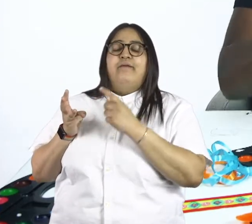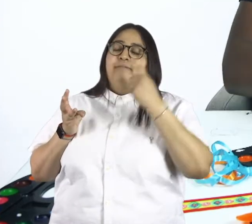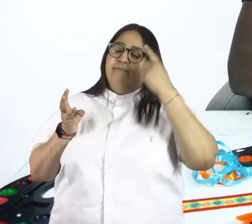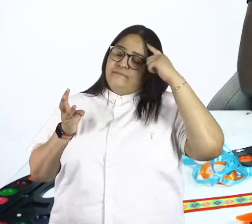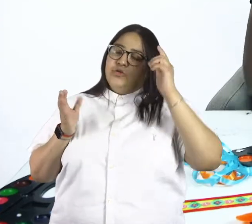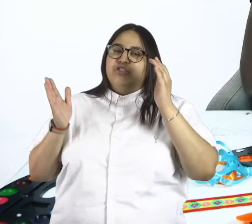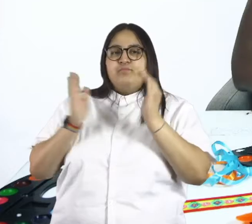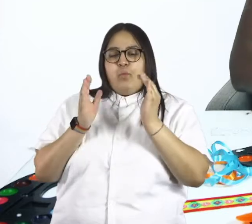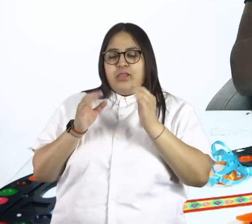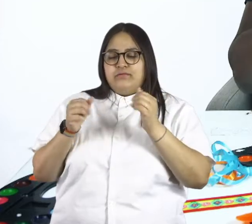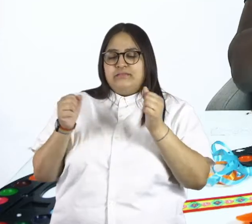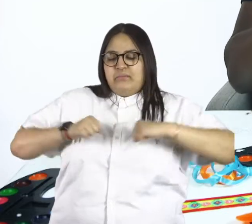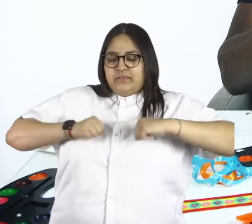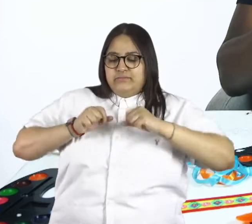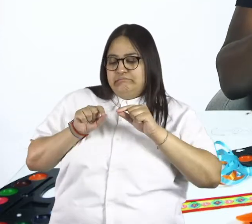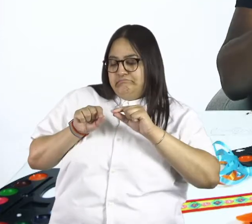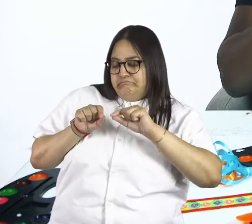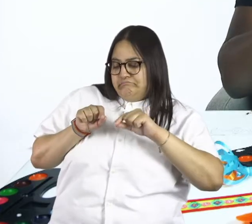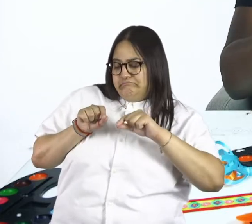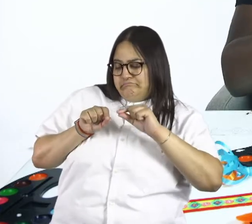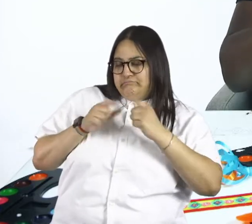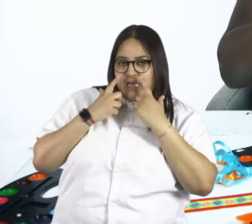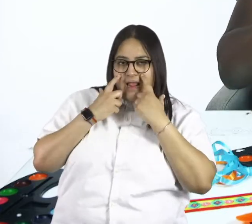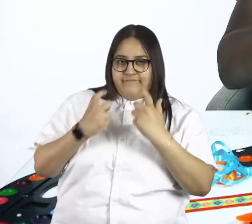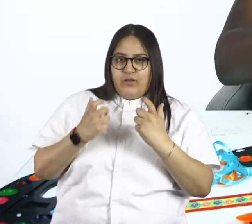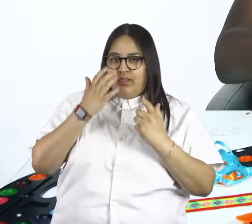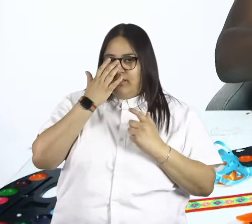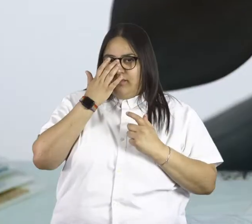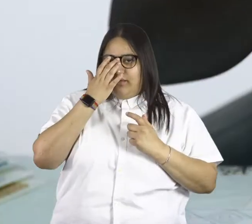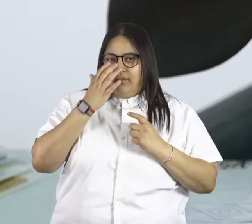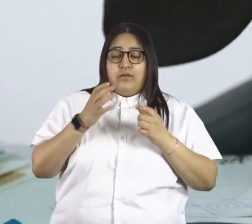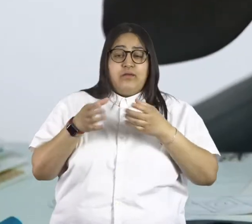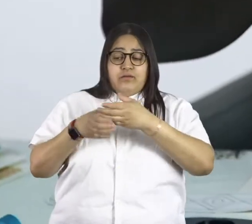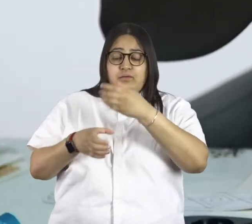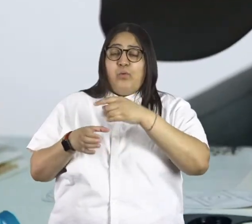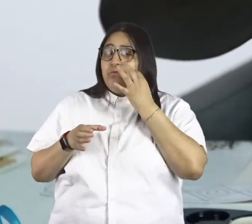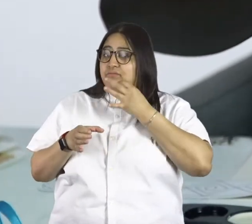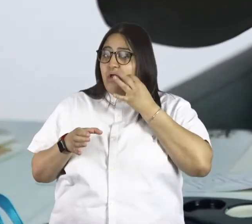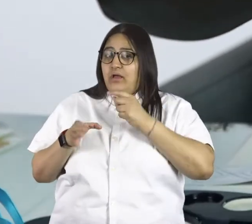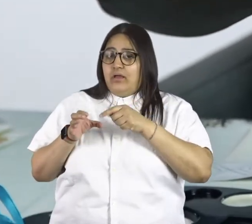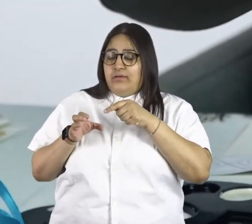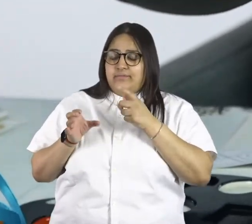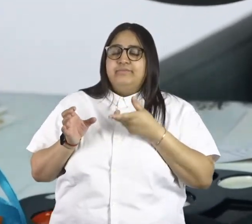spaces. So I'm going to use this first. You get some water,